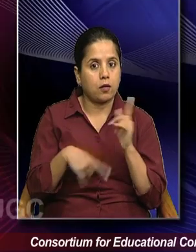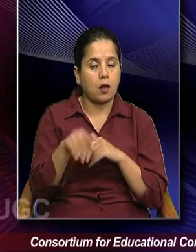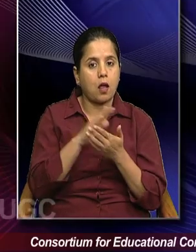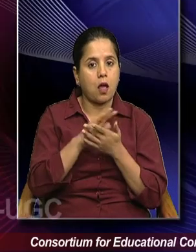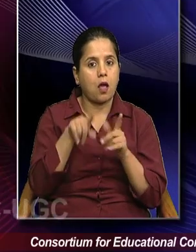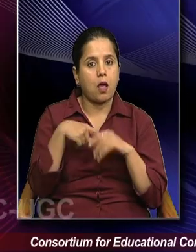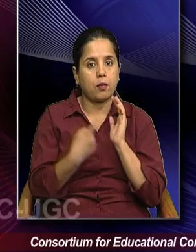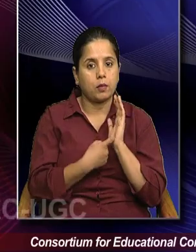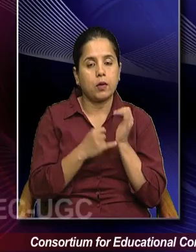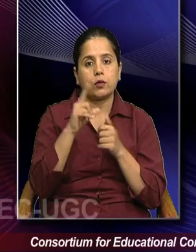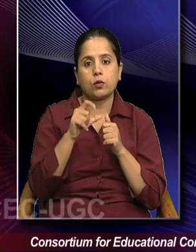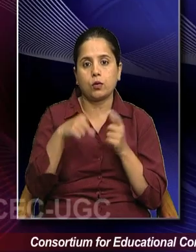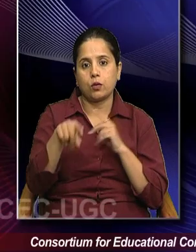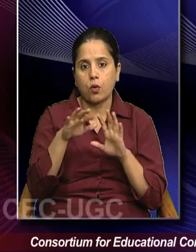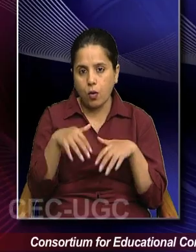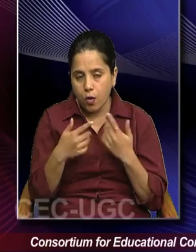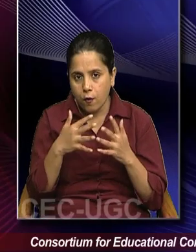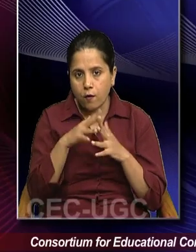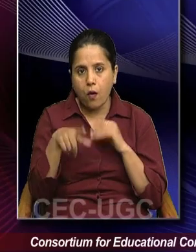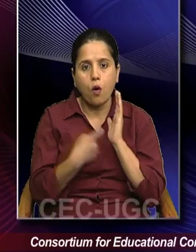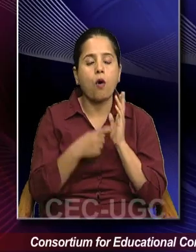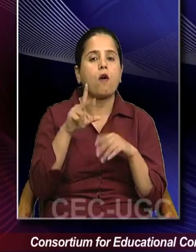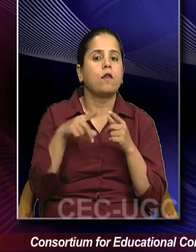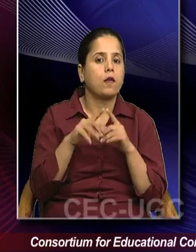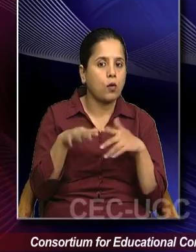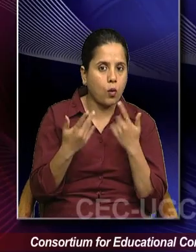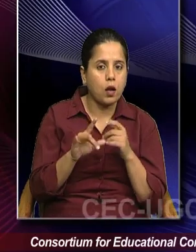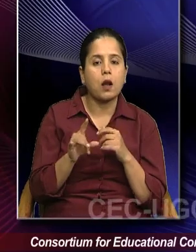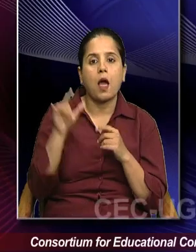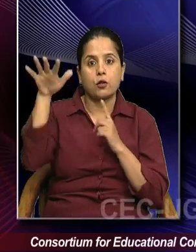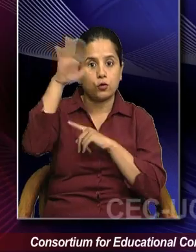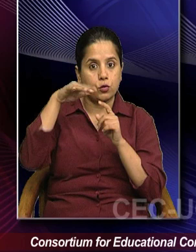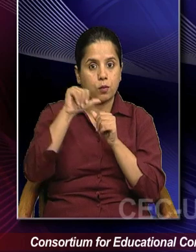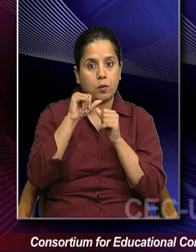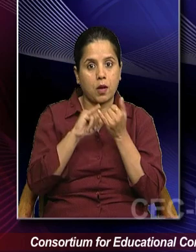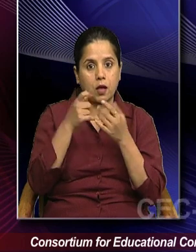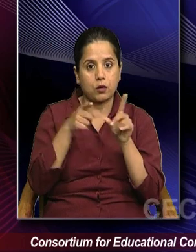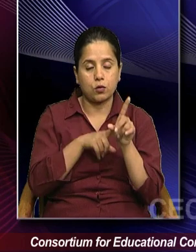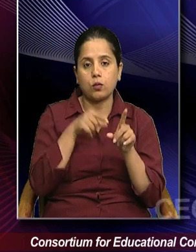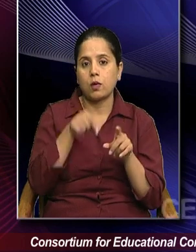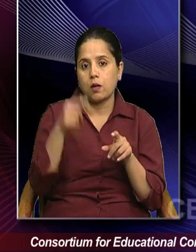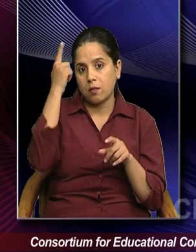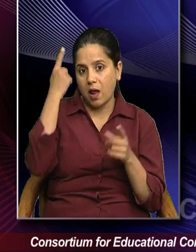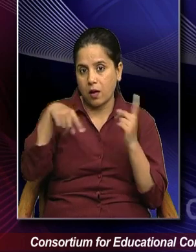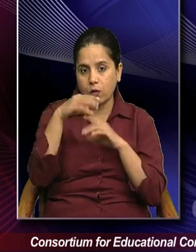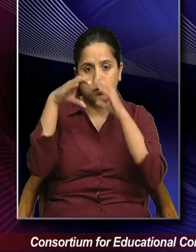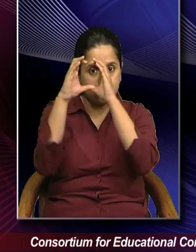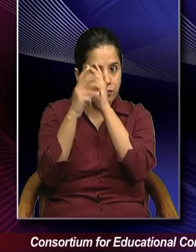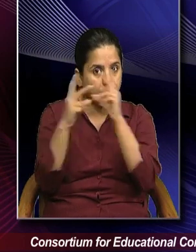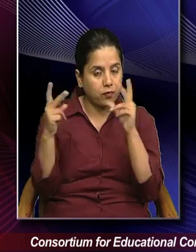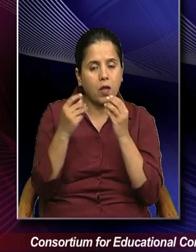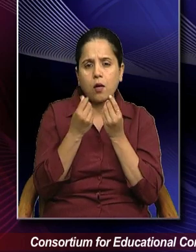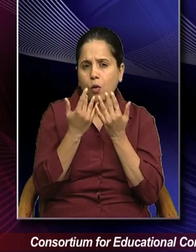hypersonics, cyber, AI warfare, astronomy, black hole research, indigenous telescopes. So,